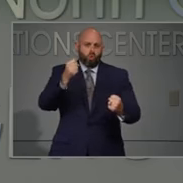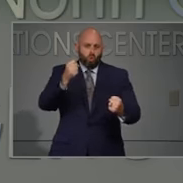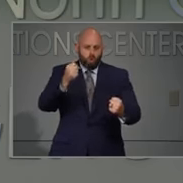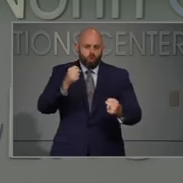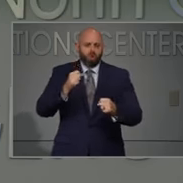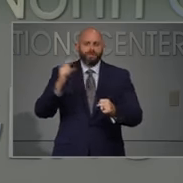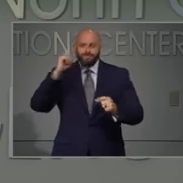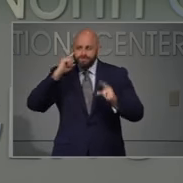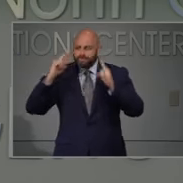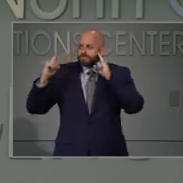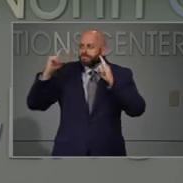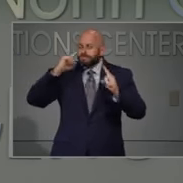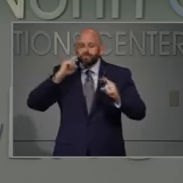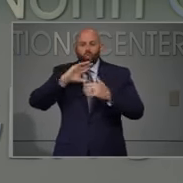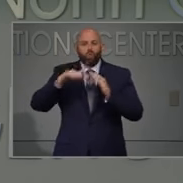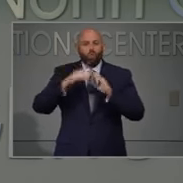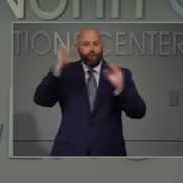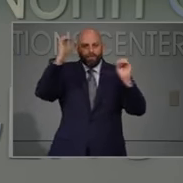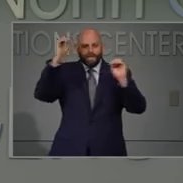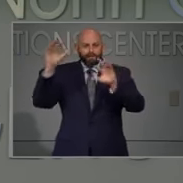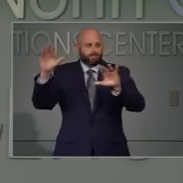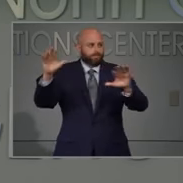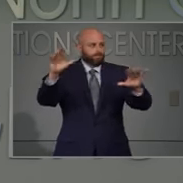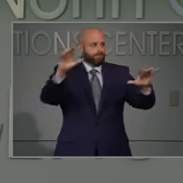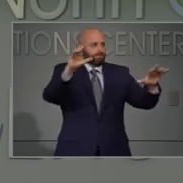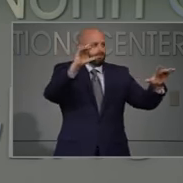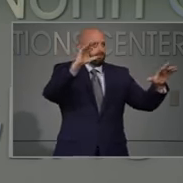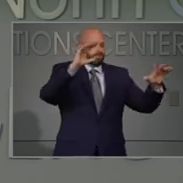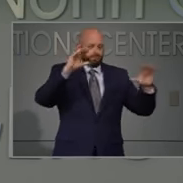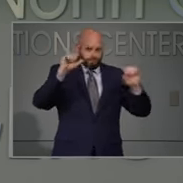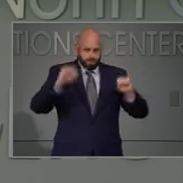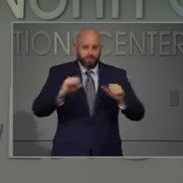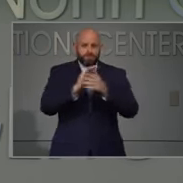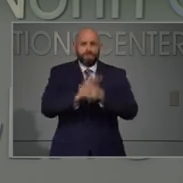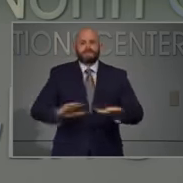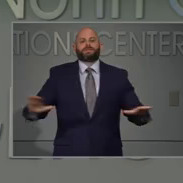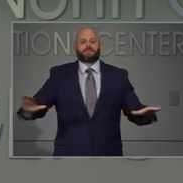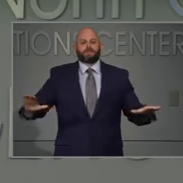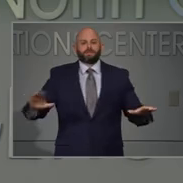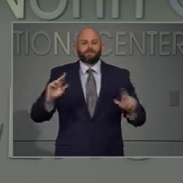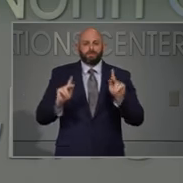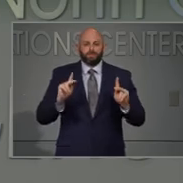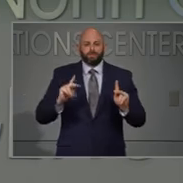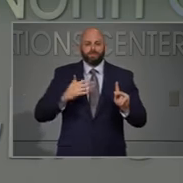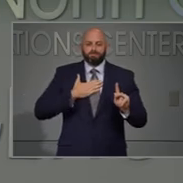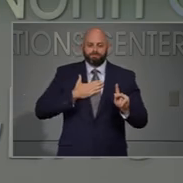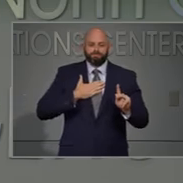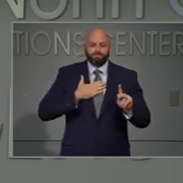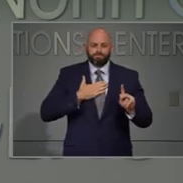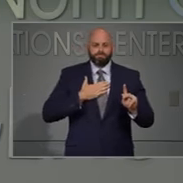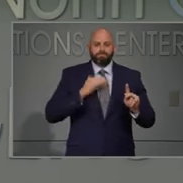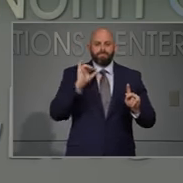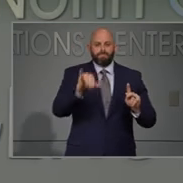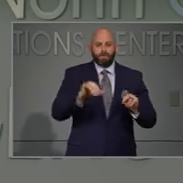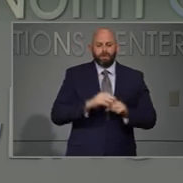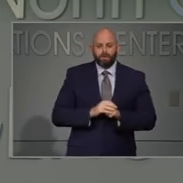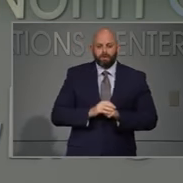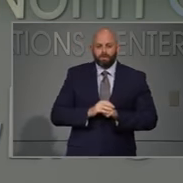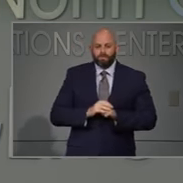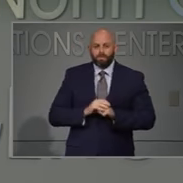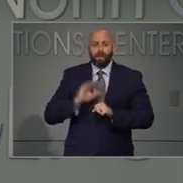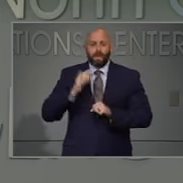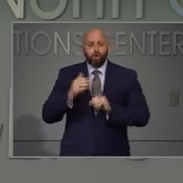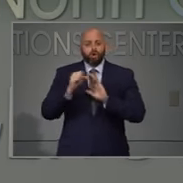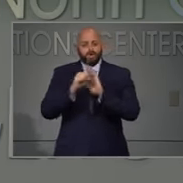who can be peacemakers in this state and in this country, because our state and our